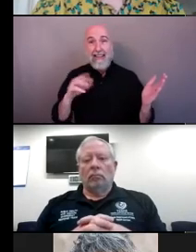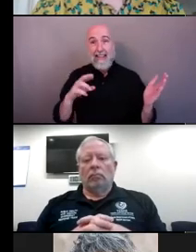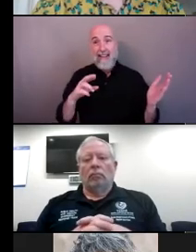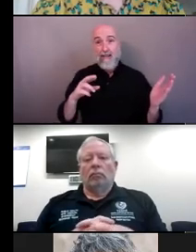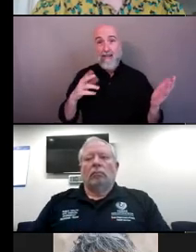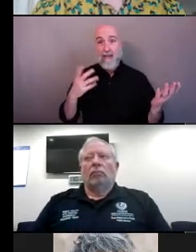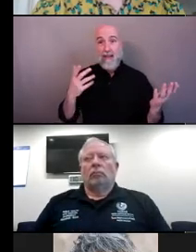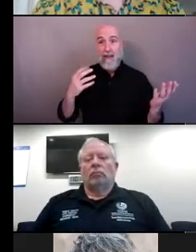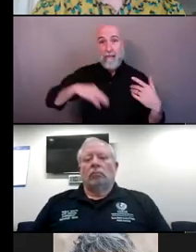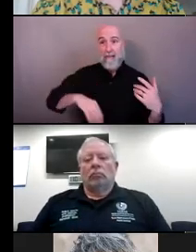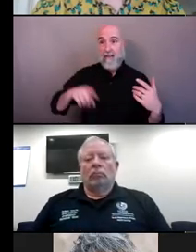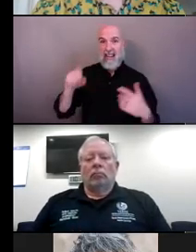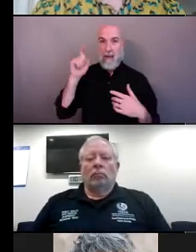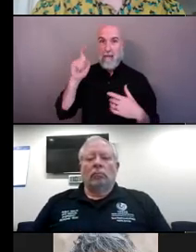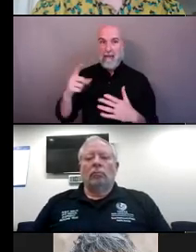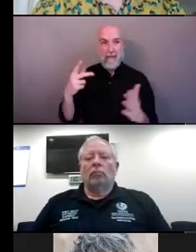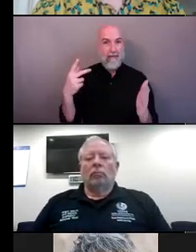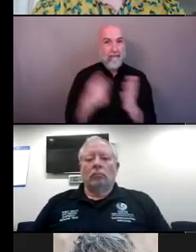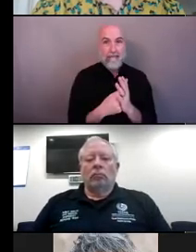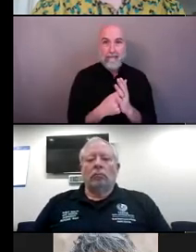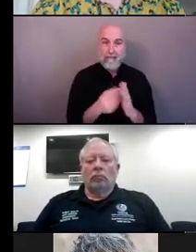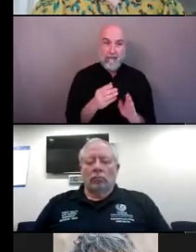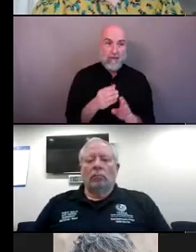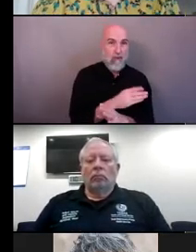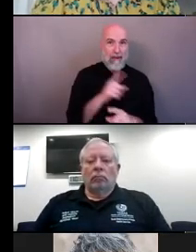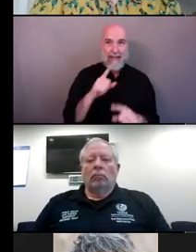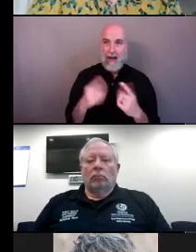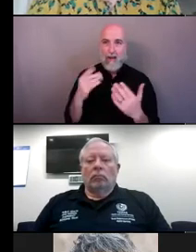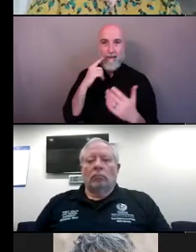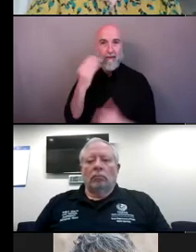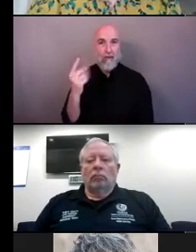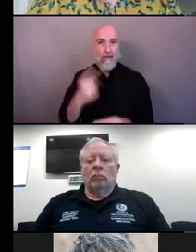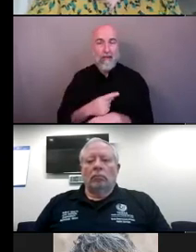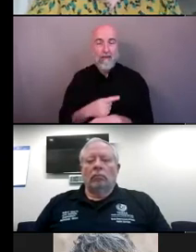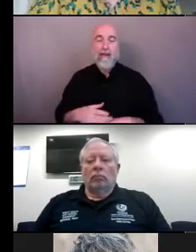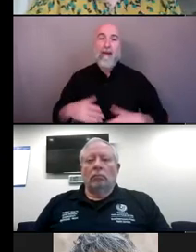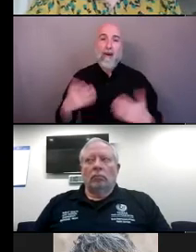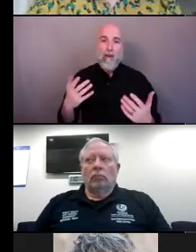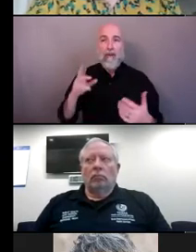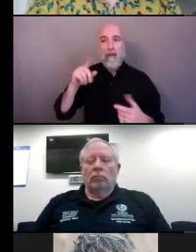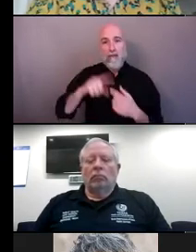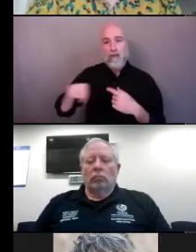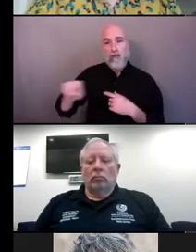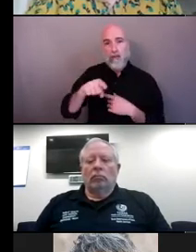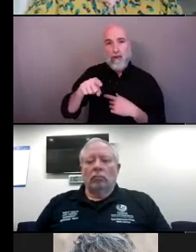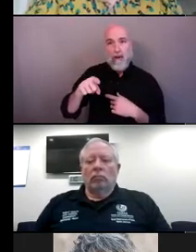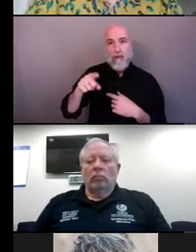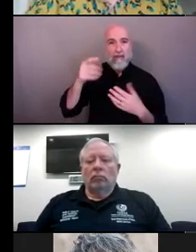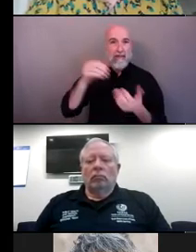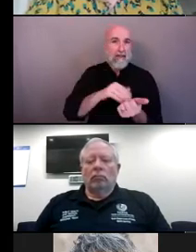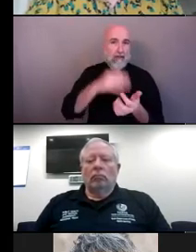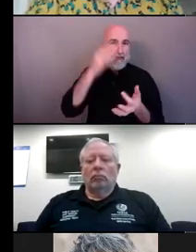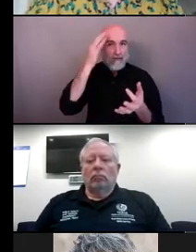that the vaccine needs to be administered sooner rather than 14 days, then that is up to the decision of the healthcare